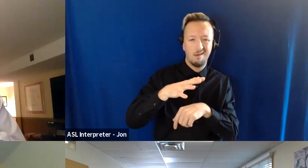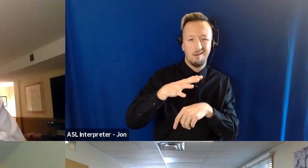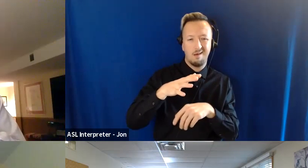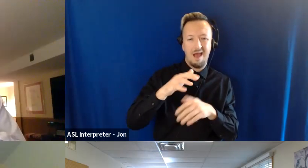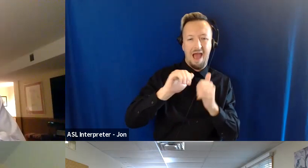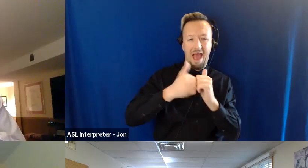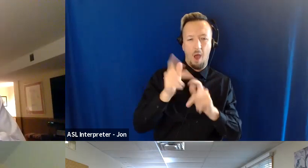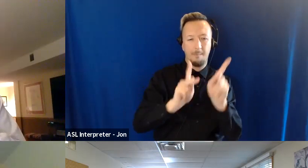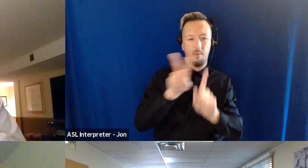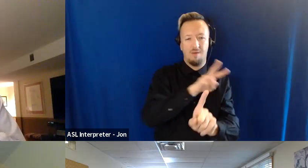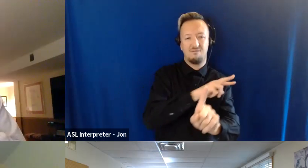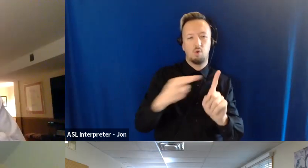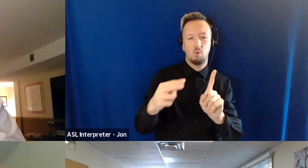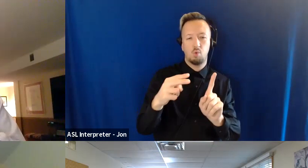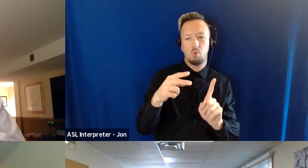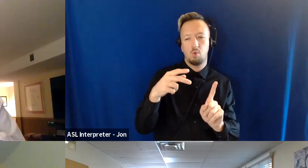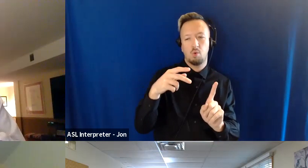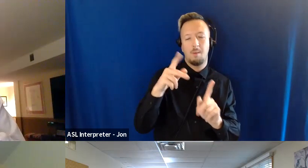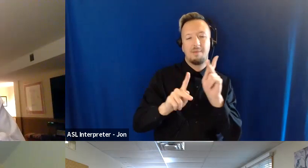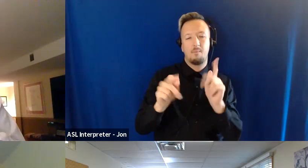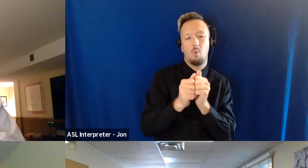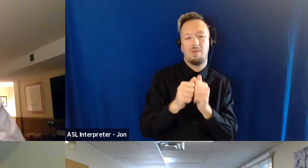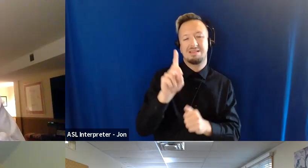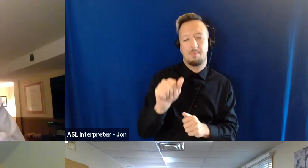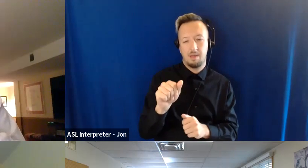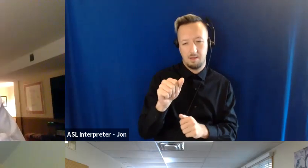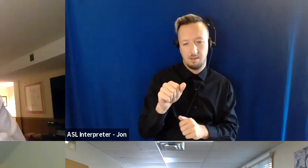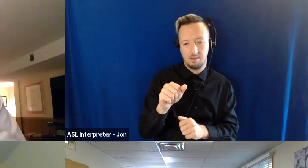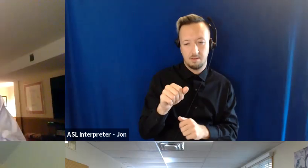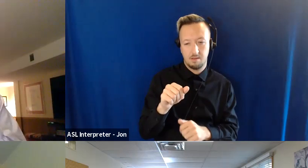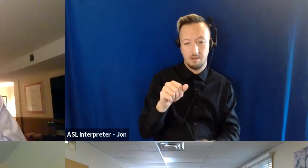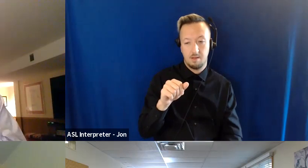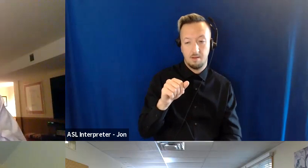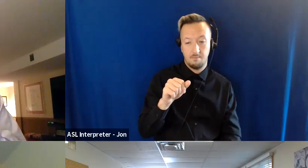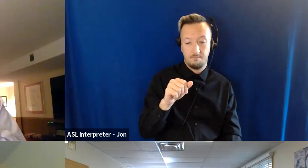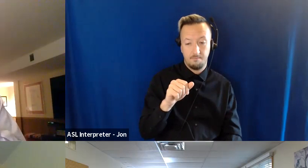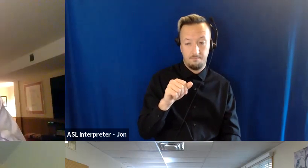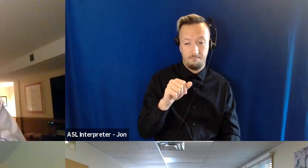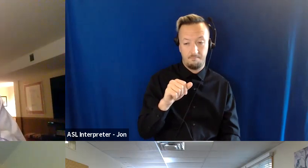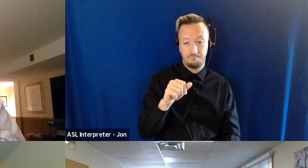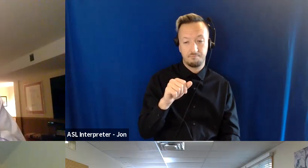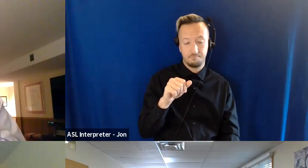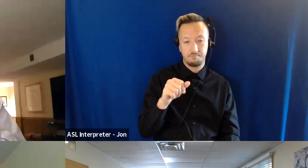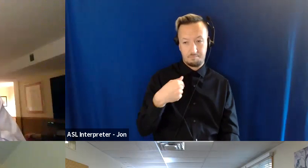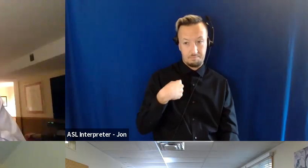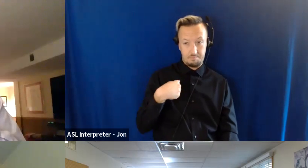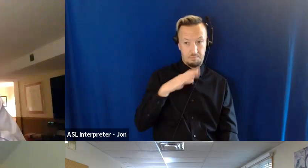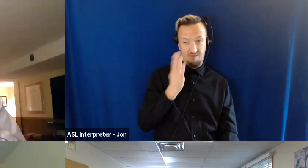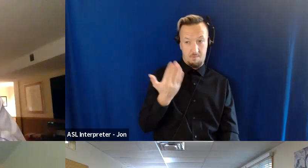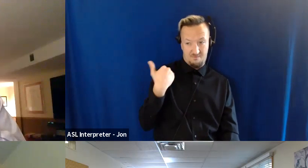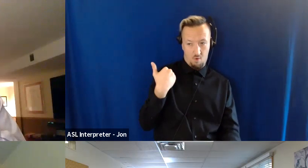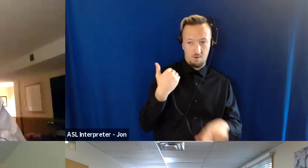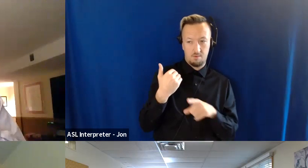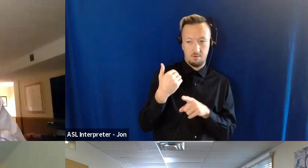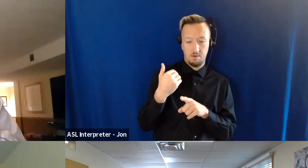disabilities? So I'm just gonna, because I haven't done this, I'm gonna ask